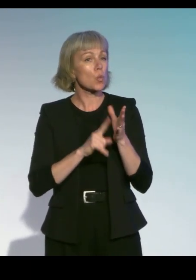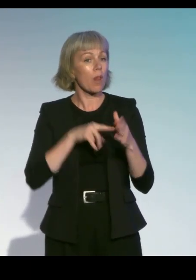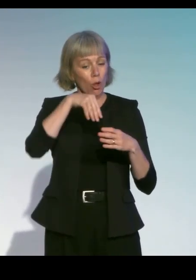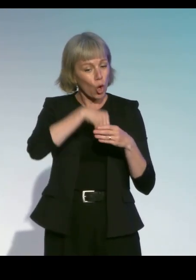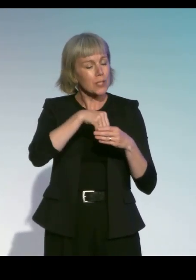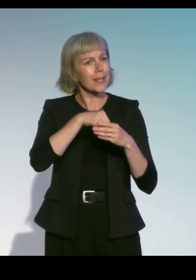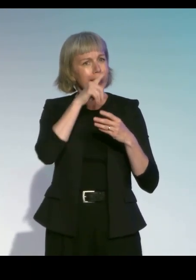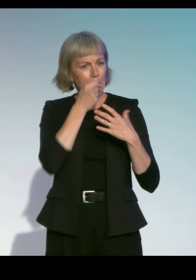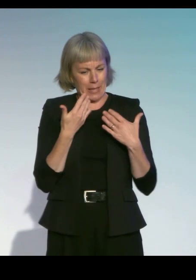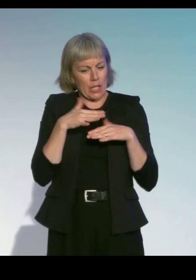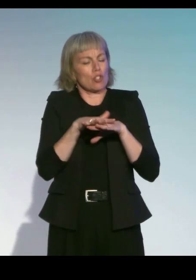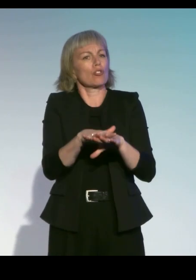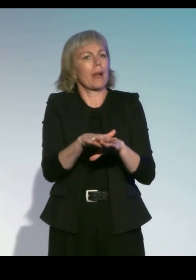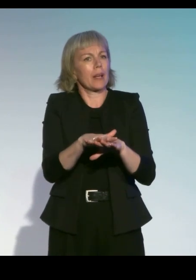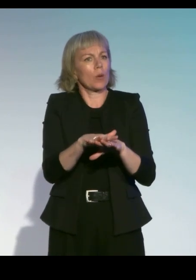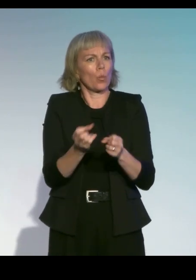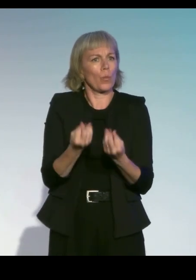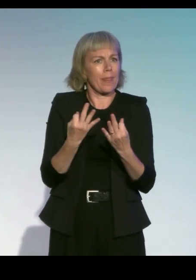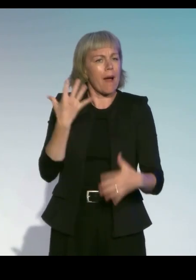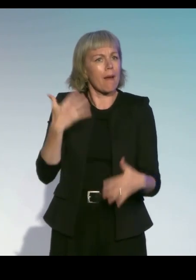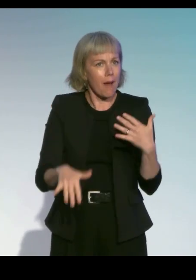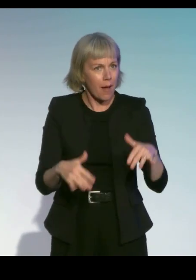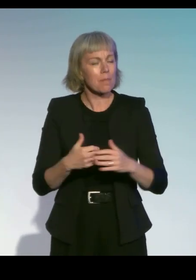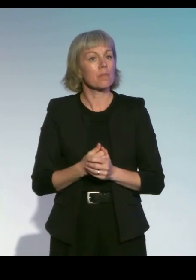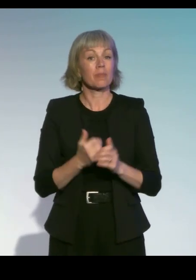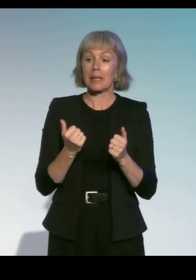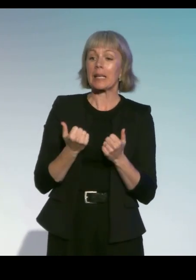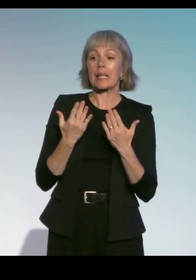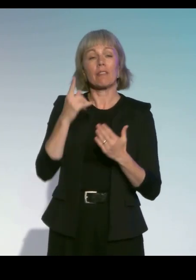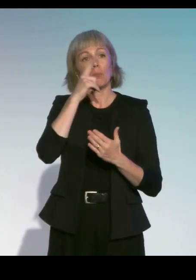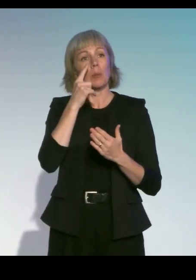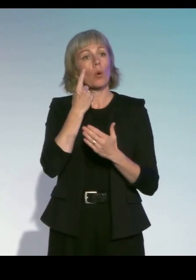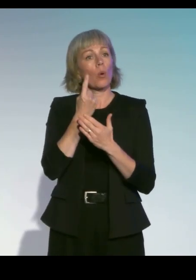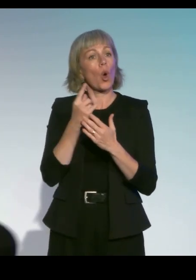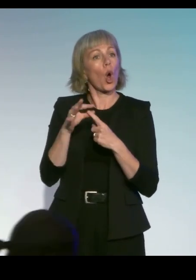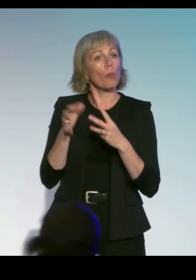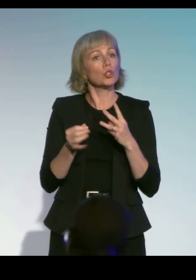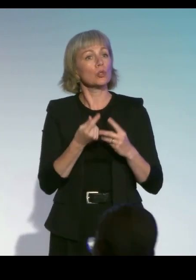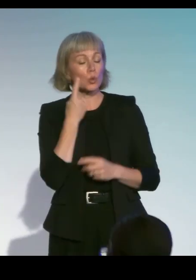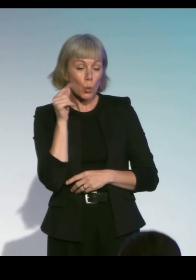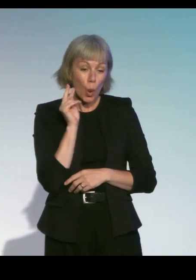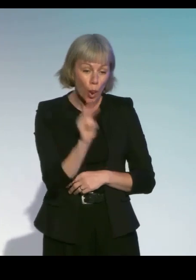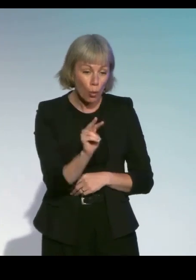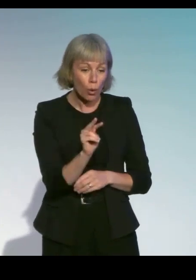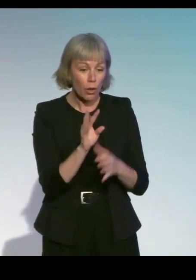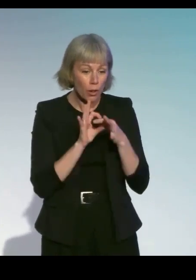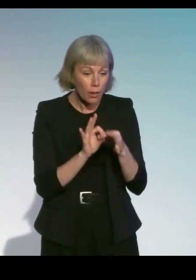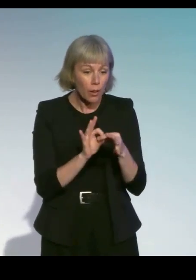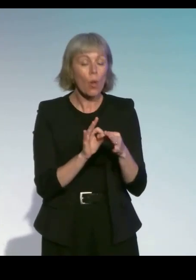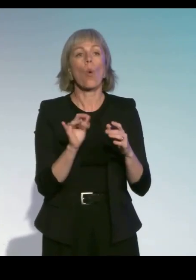way that doesn't cause harm, for example, by giving users agency to choose to access it or choose to avoid it.